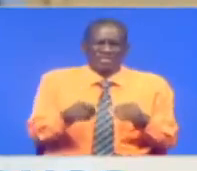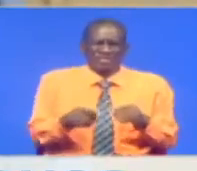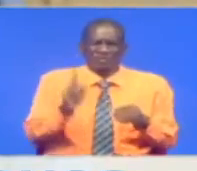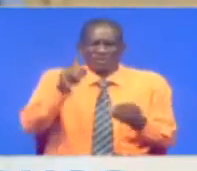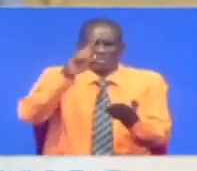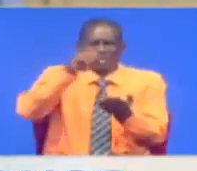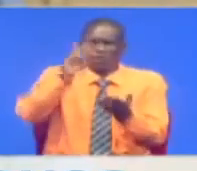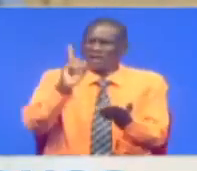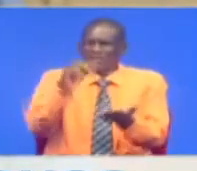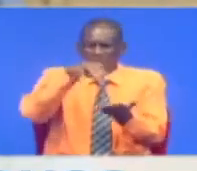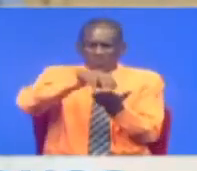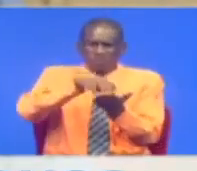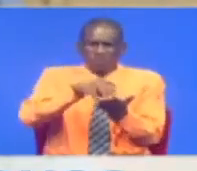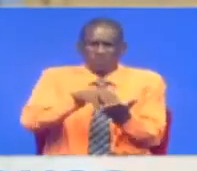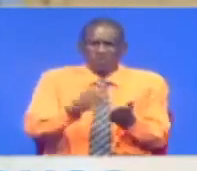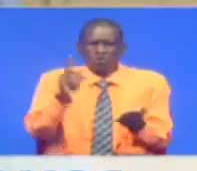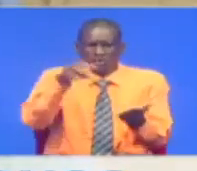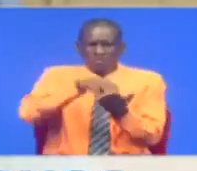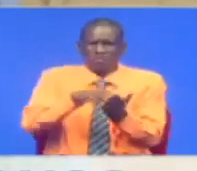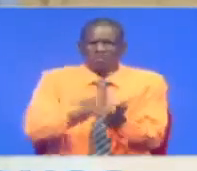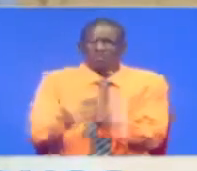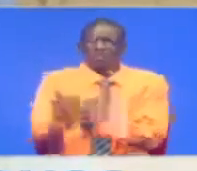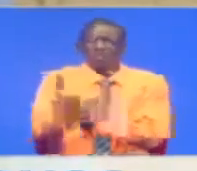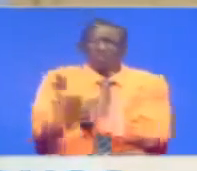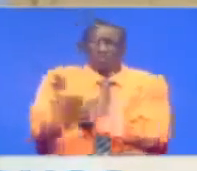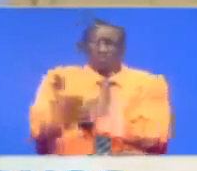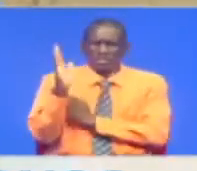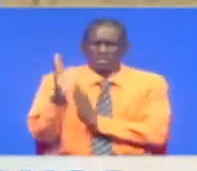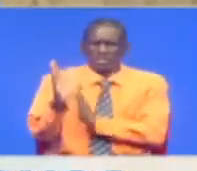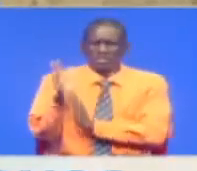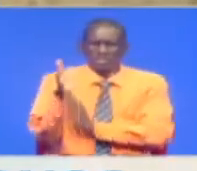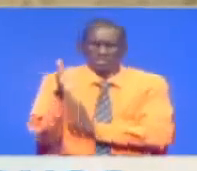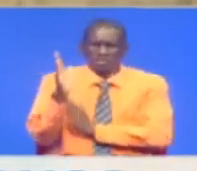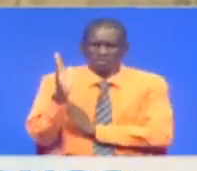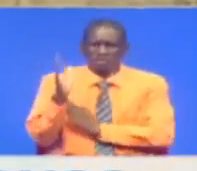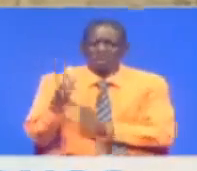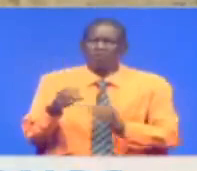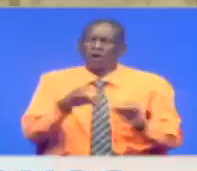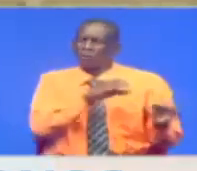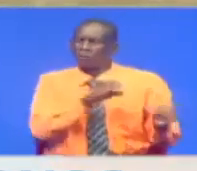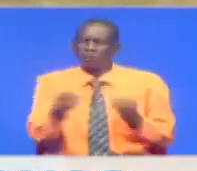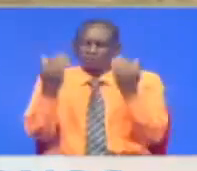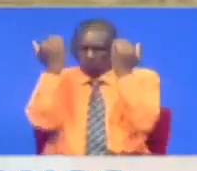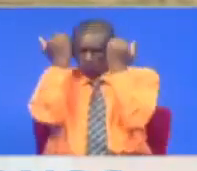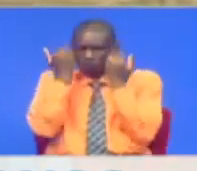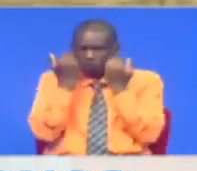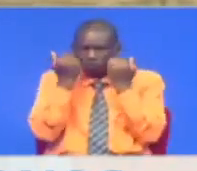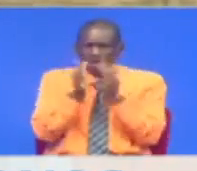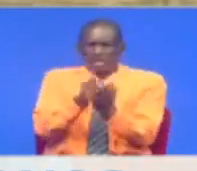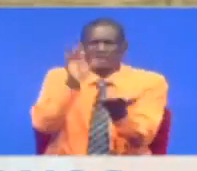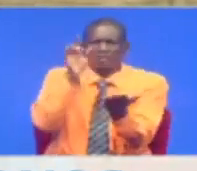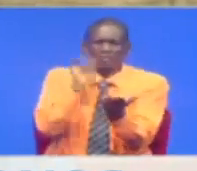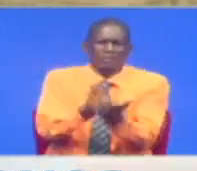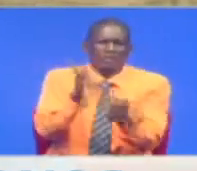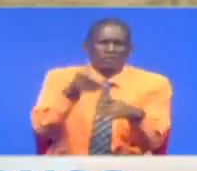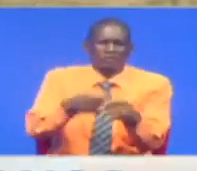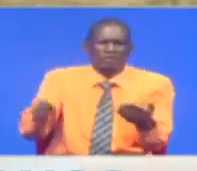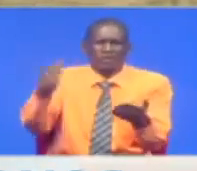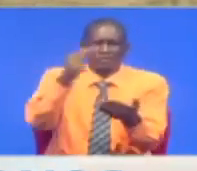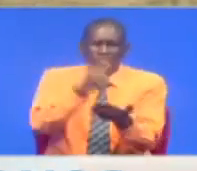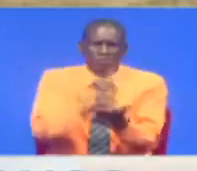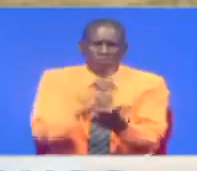incident, the guards were taken through a court process and they were dismissed from